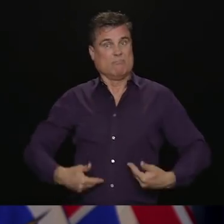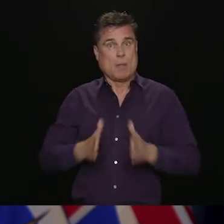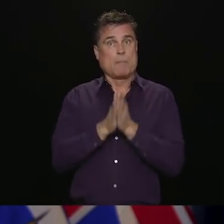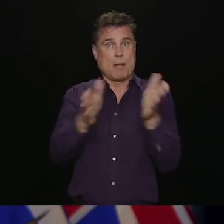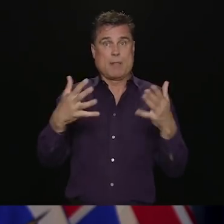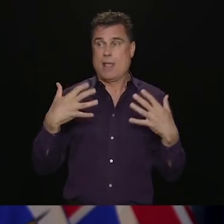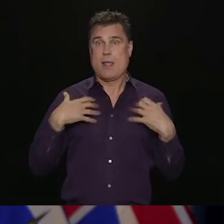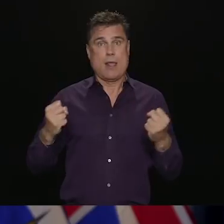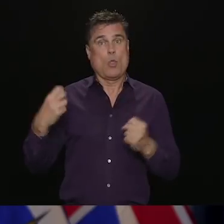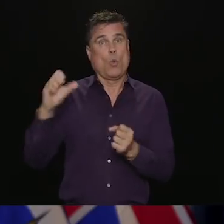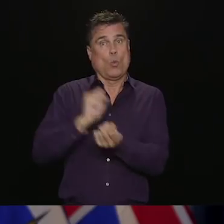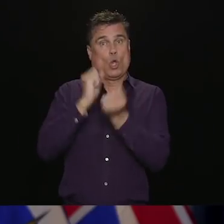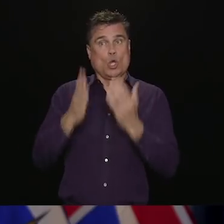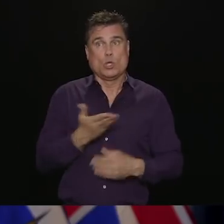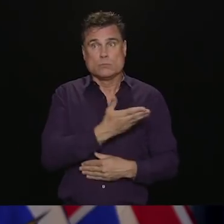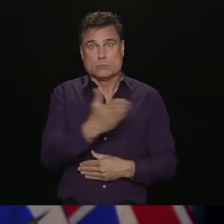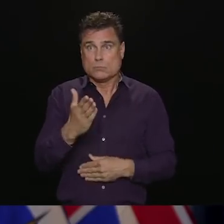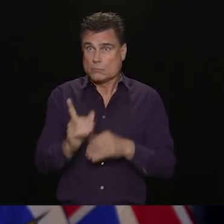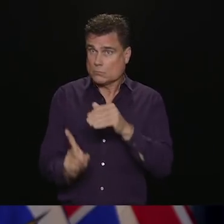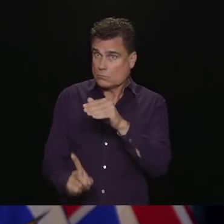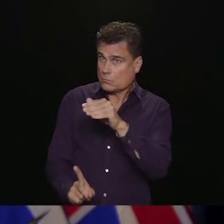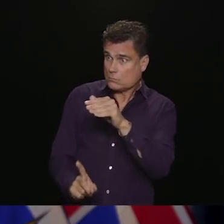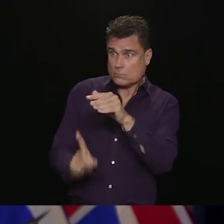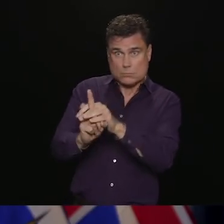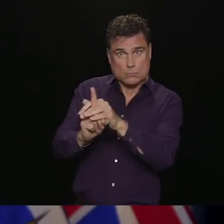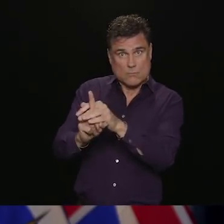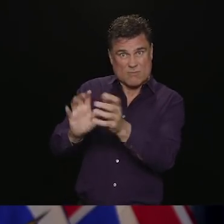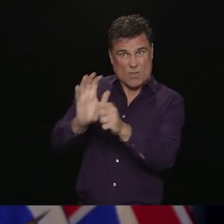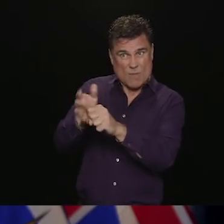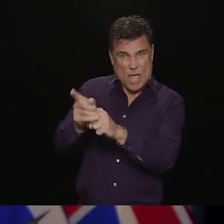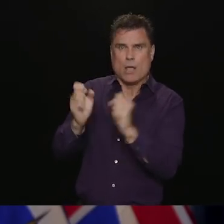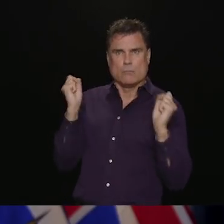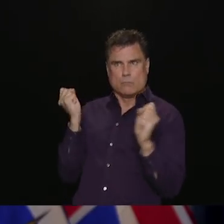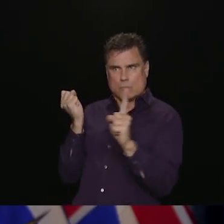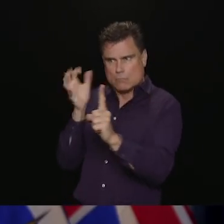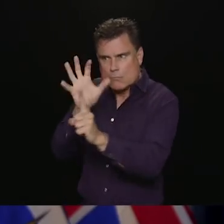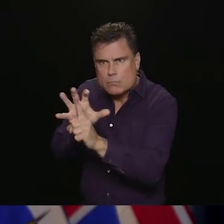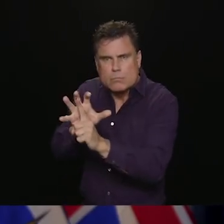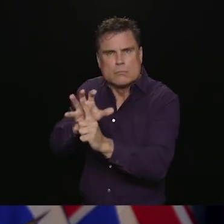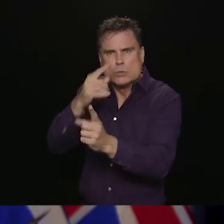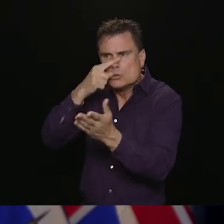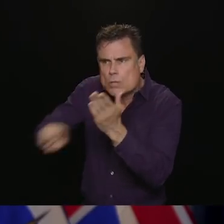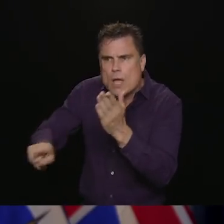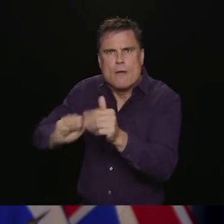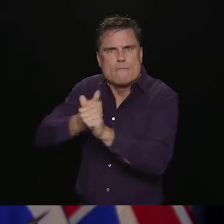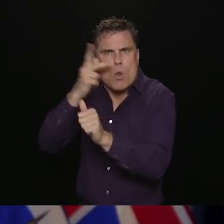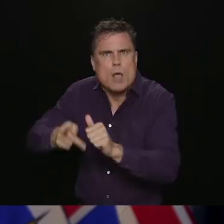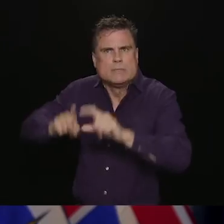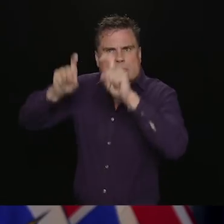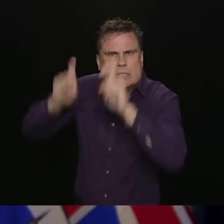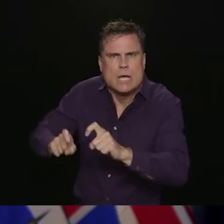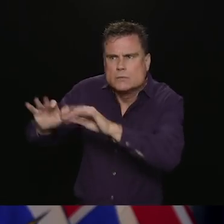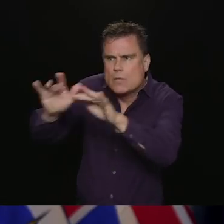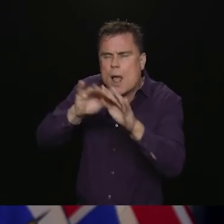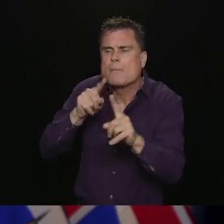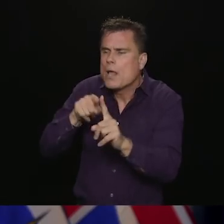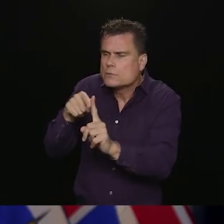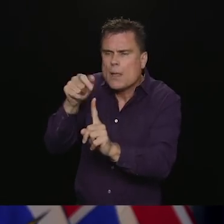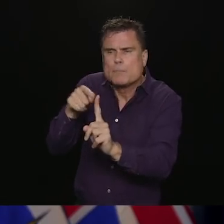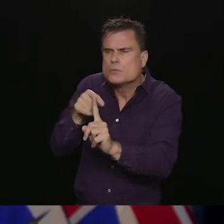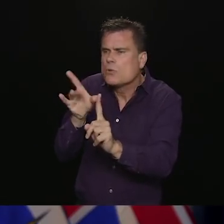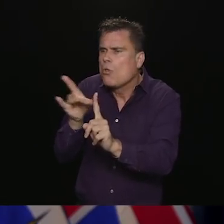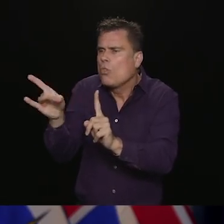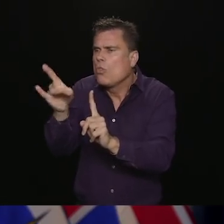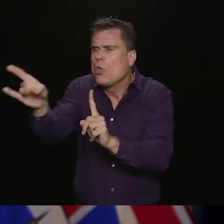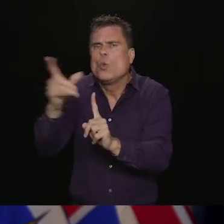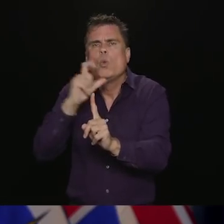person they've been in contact with, that we find people early. And part of that is making sure that anybody who has symptoms that could